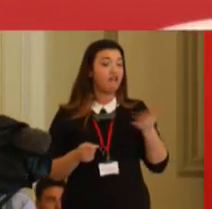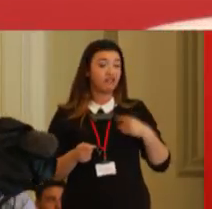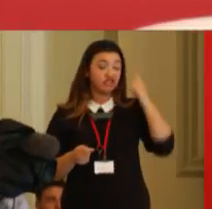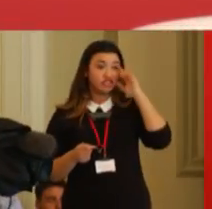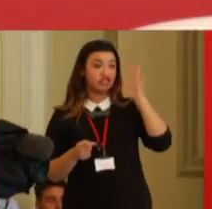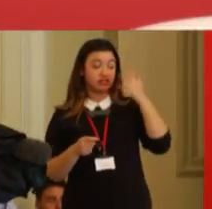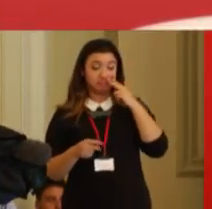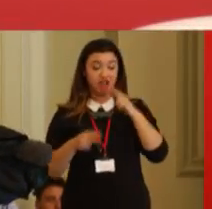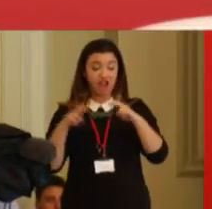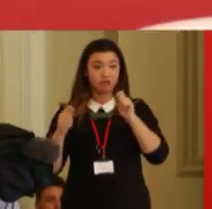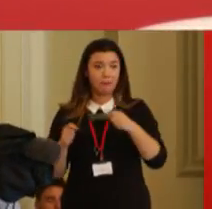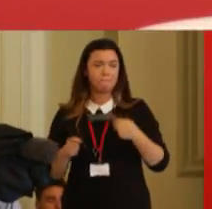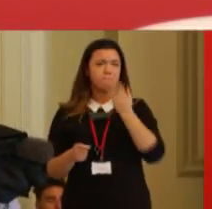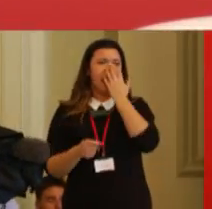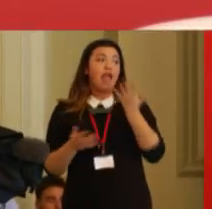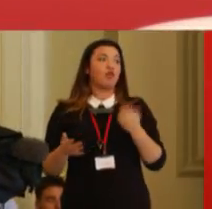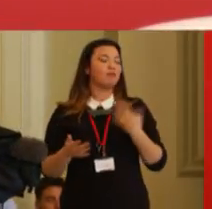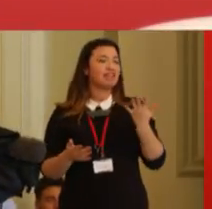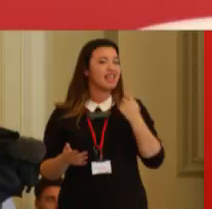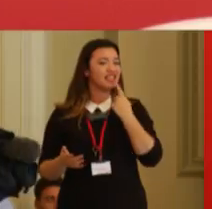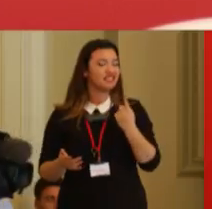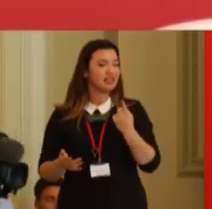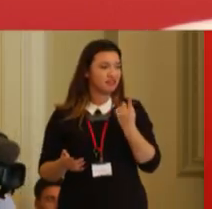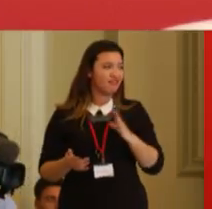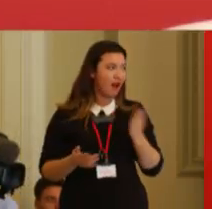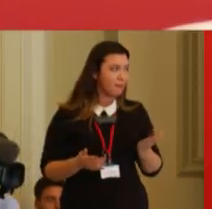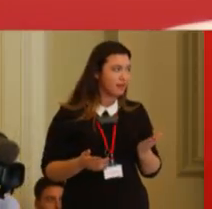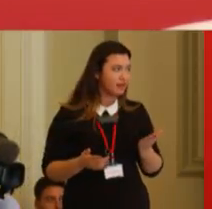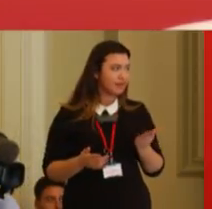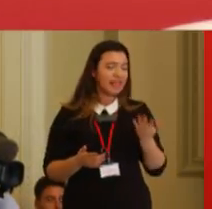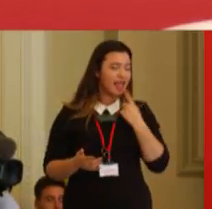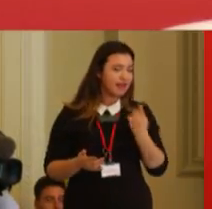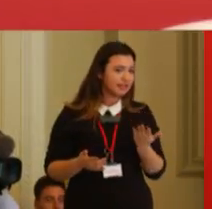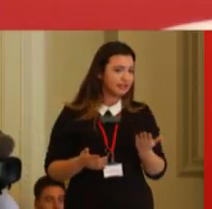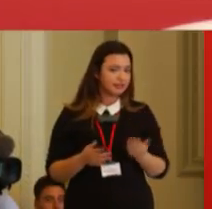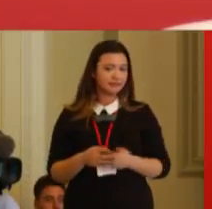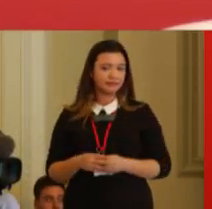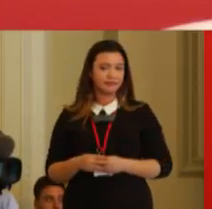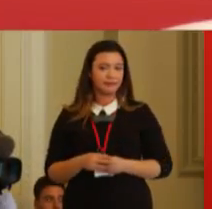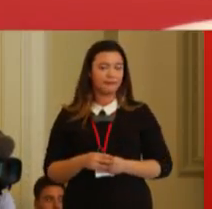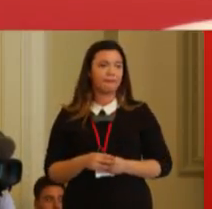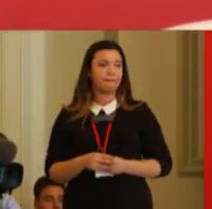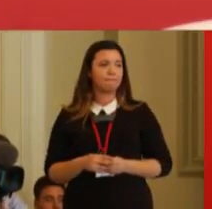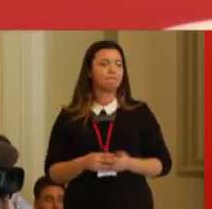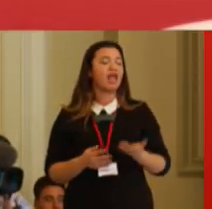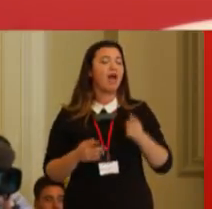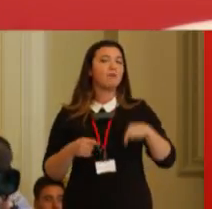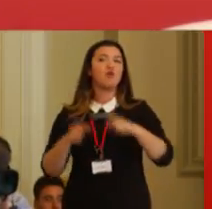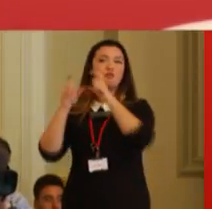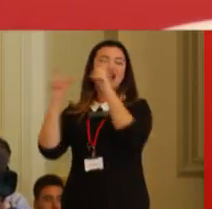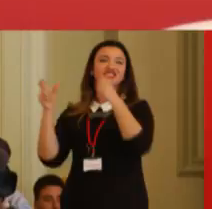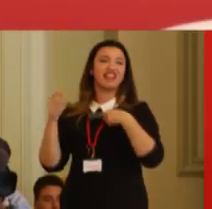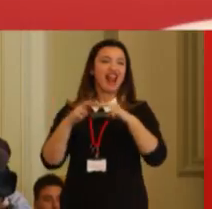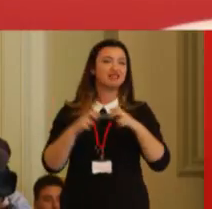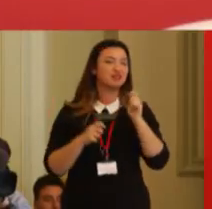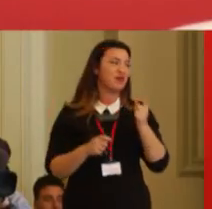My question is, what surprised you the most? What made you say, oh my gosh, what would be the mantra?